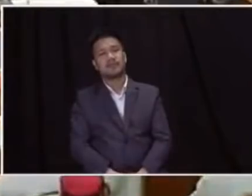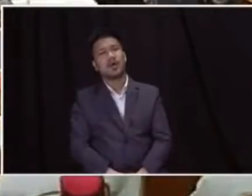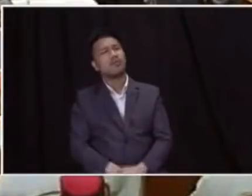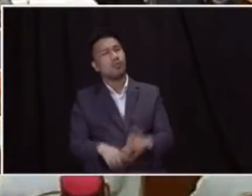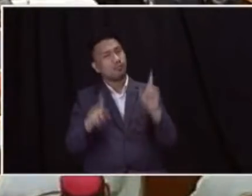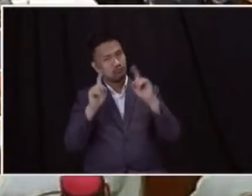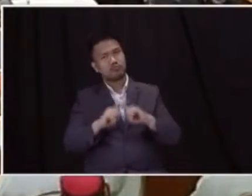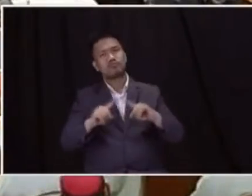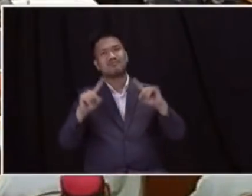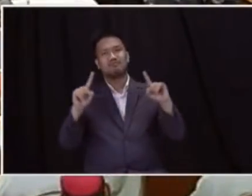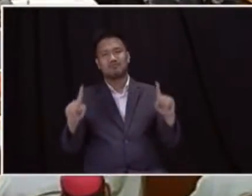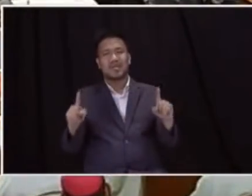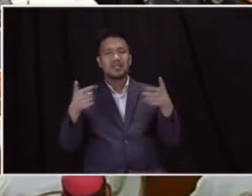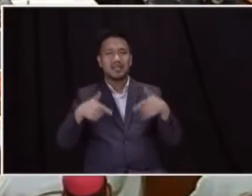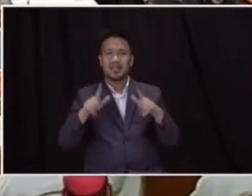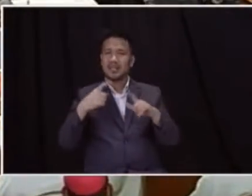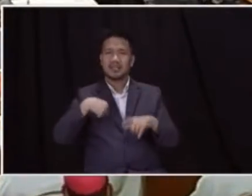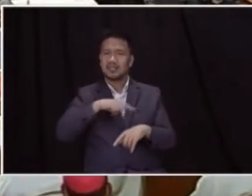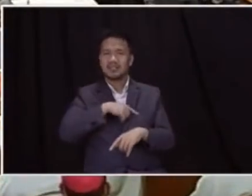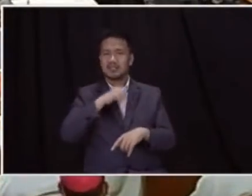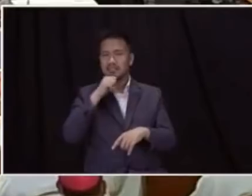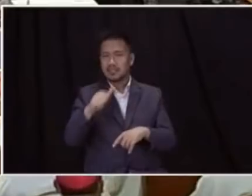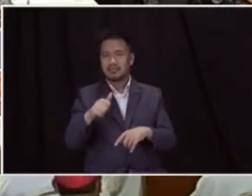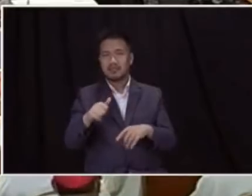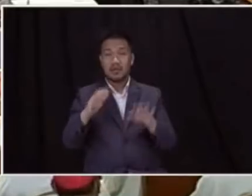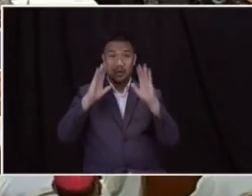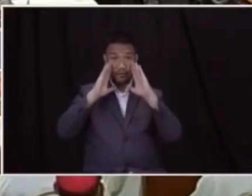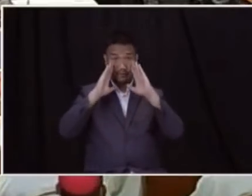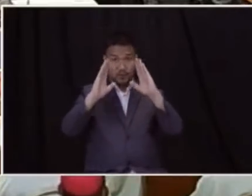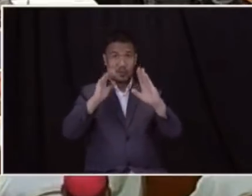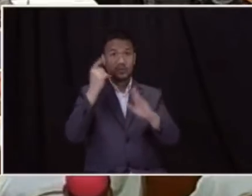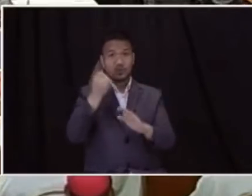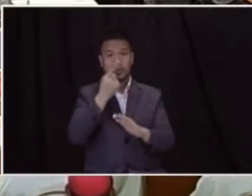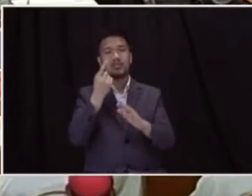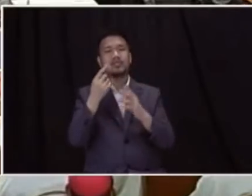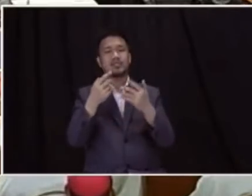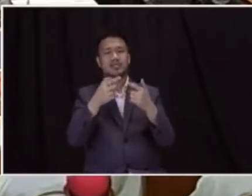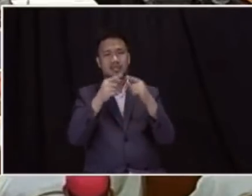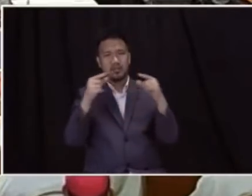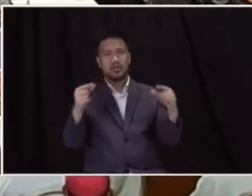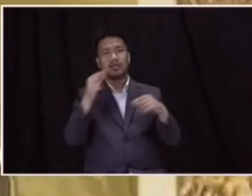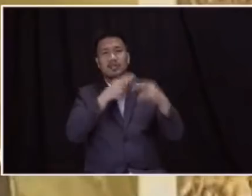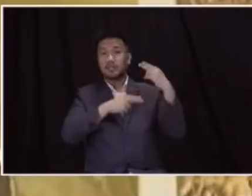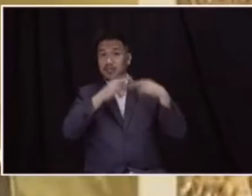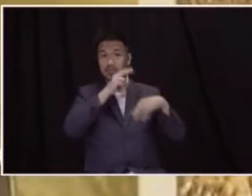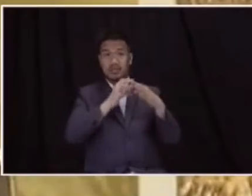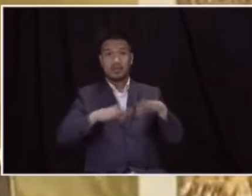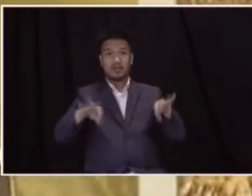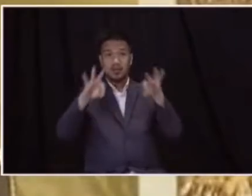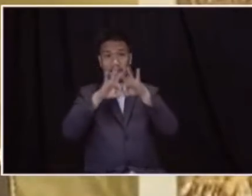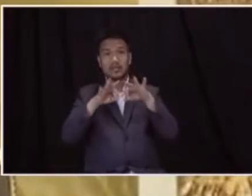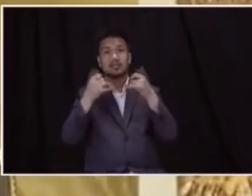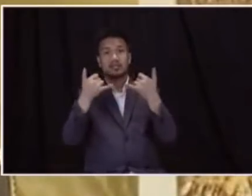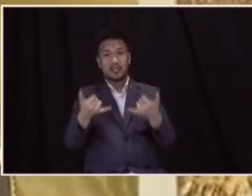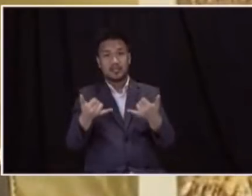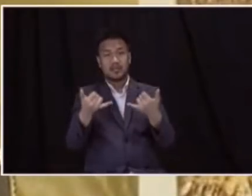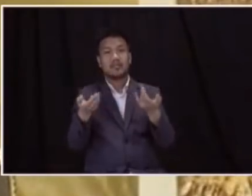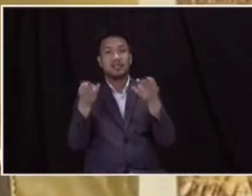However, let us not get stuck in this great historic significance of this